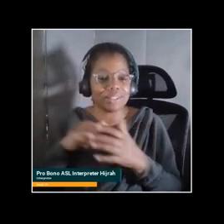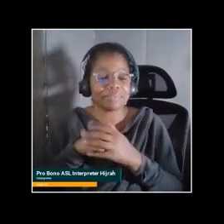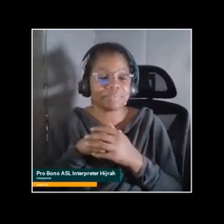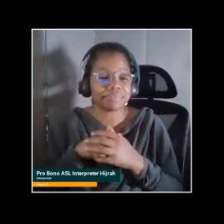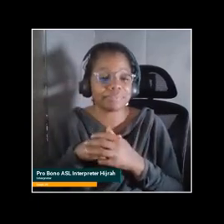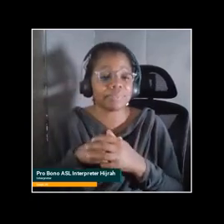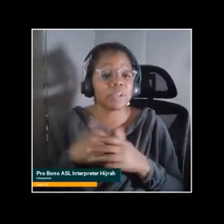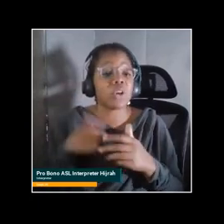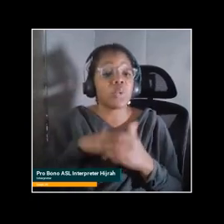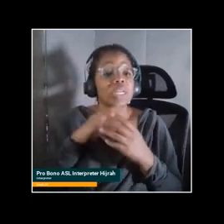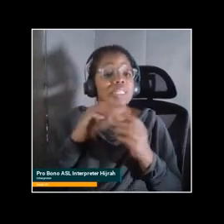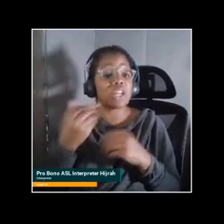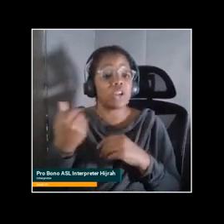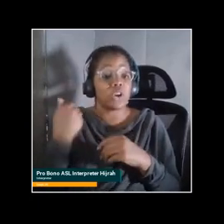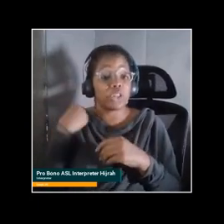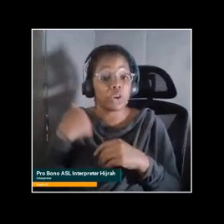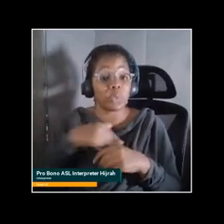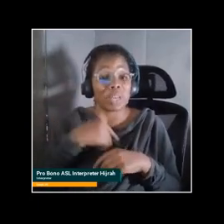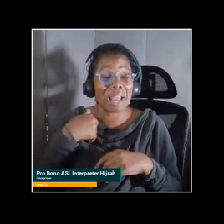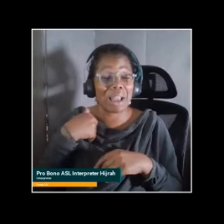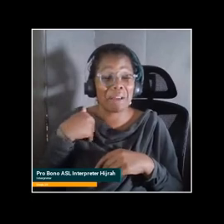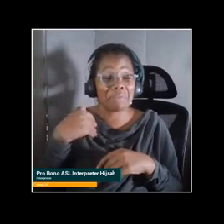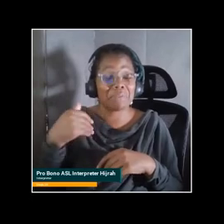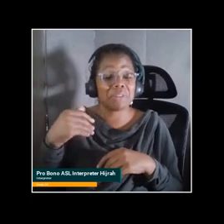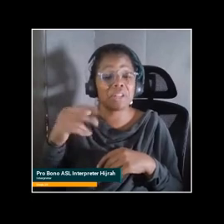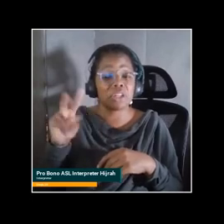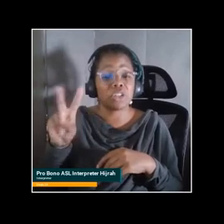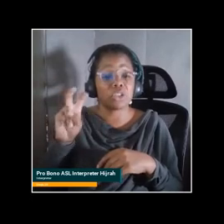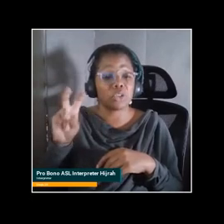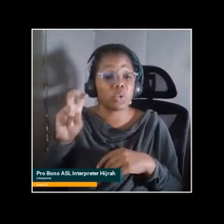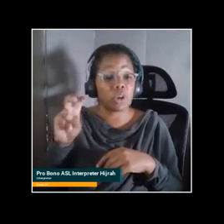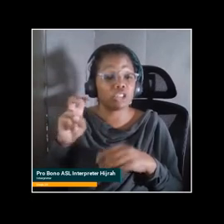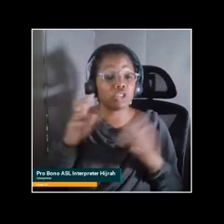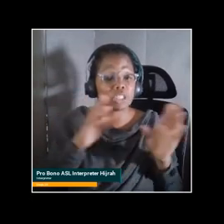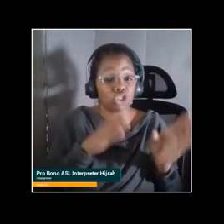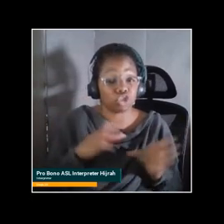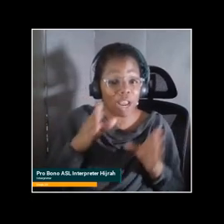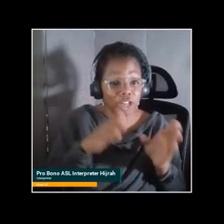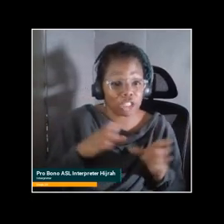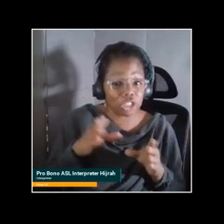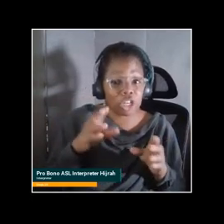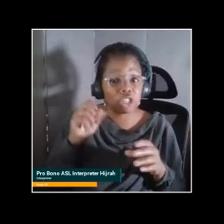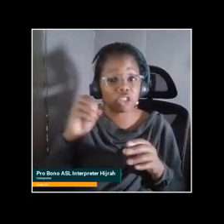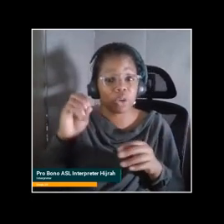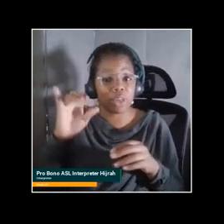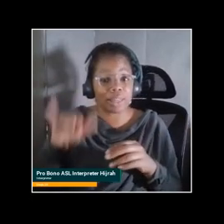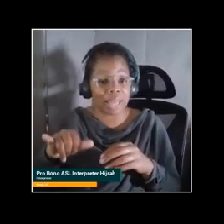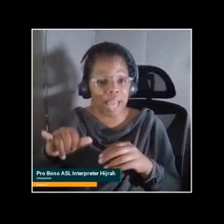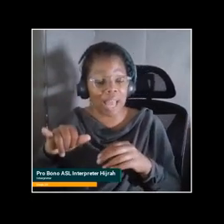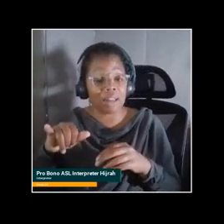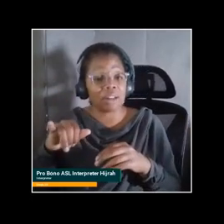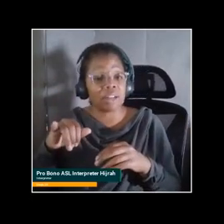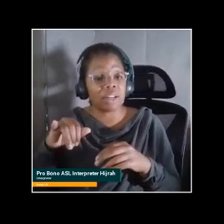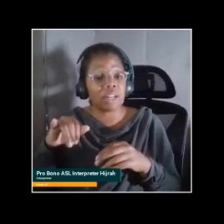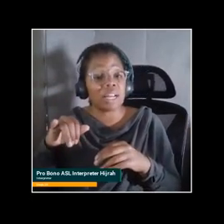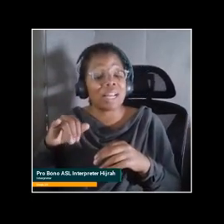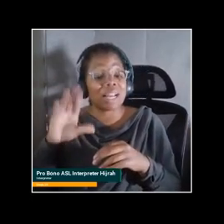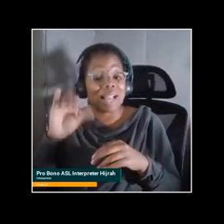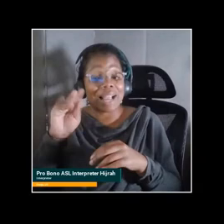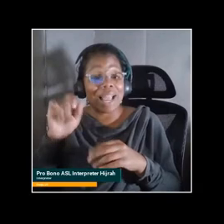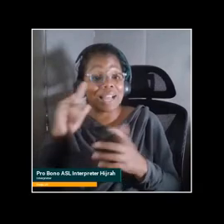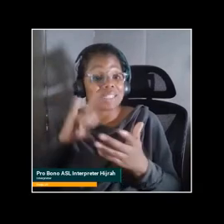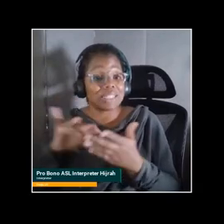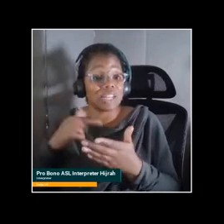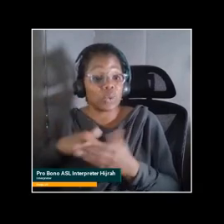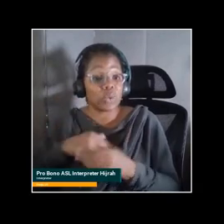we said earlier, we have 200 strategies, so that we want to make sure the case study we are using can